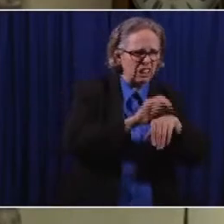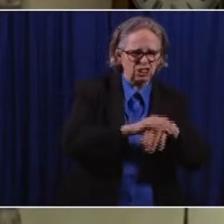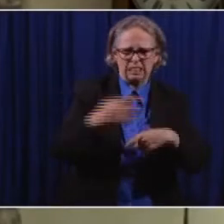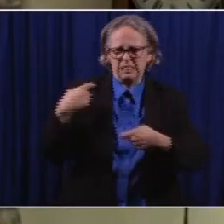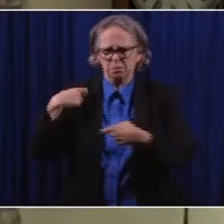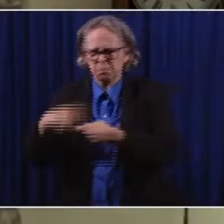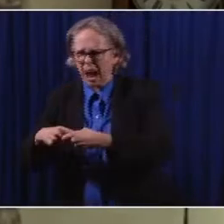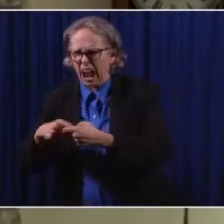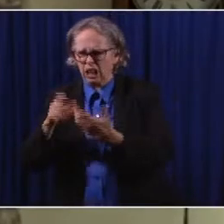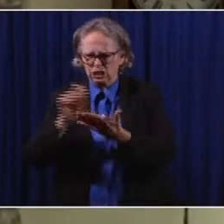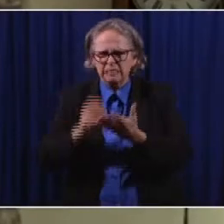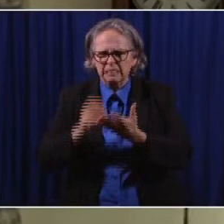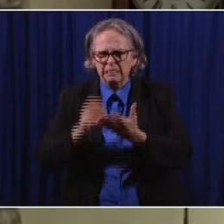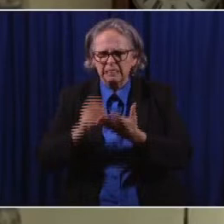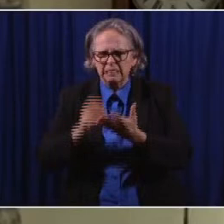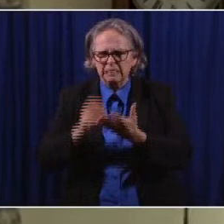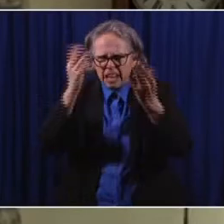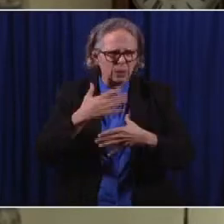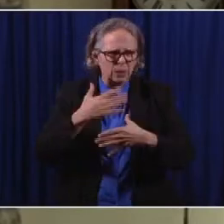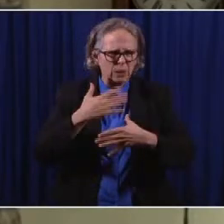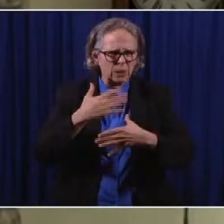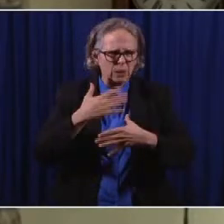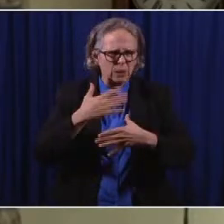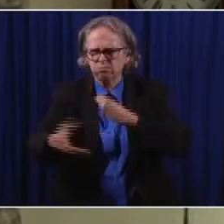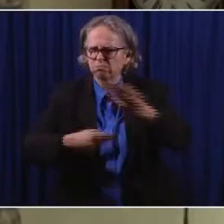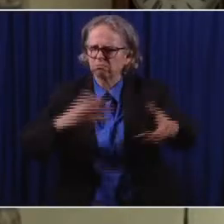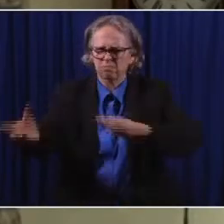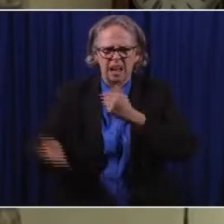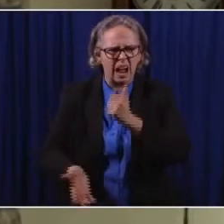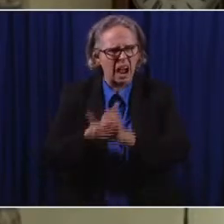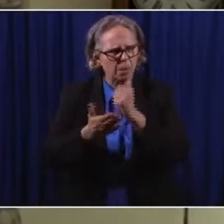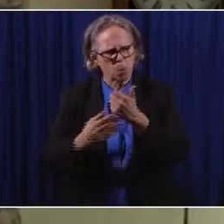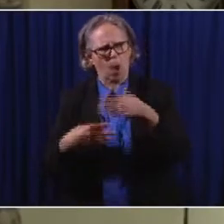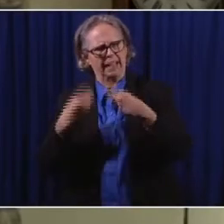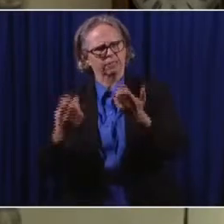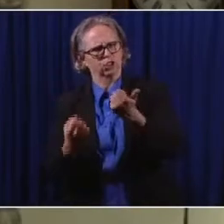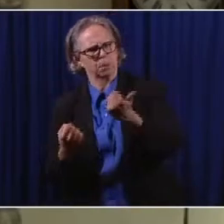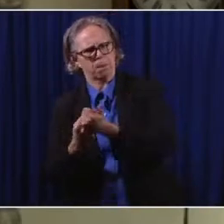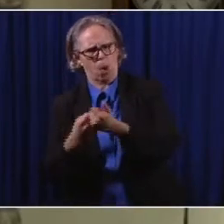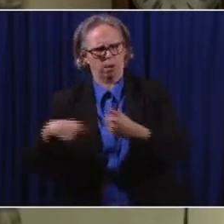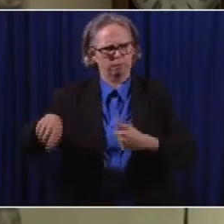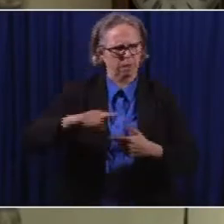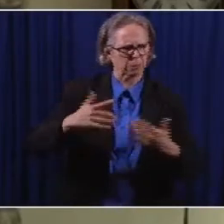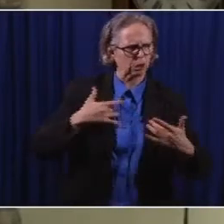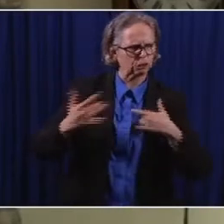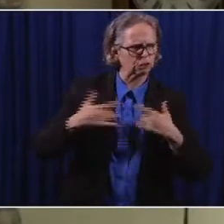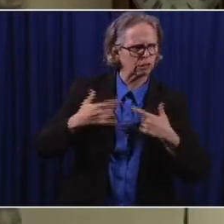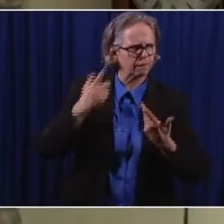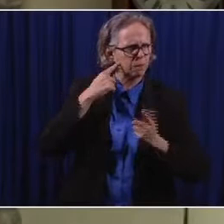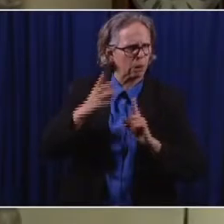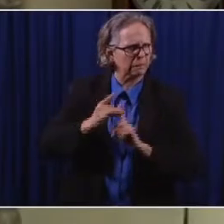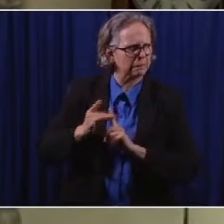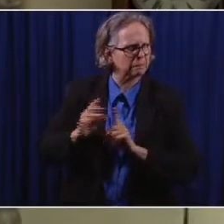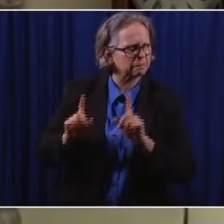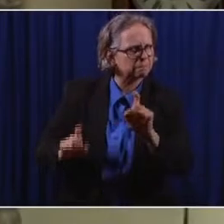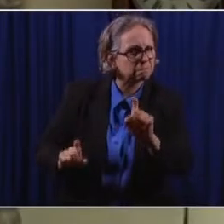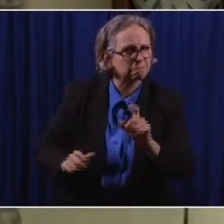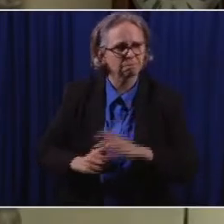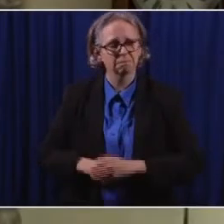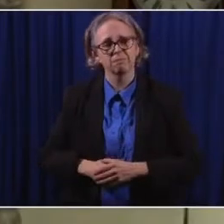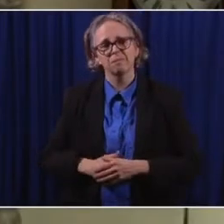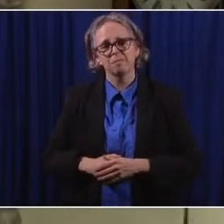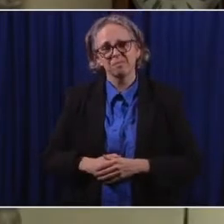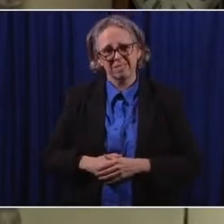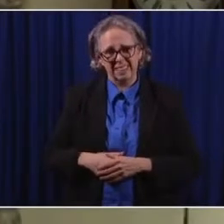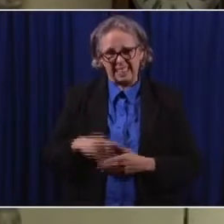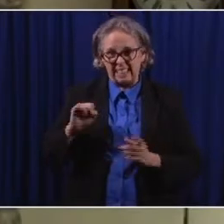at work, at home, and in the community. We know that when COVID-19 outbreak occurs, when one of them occurs,